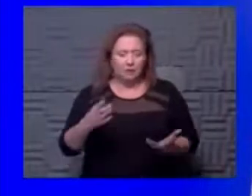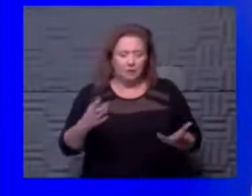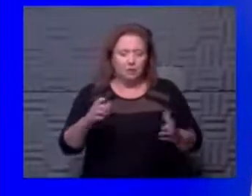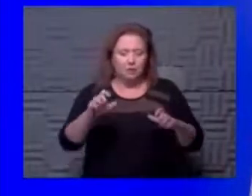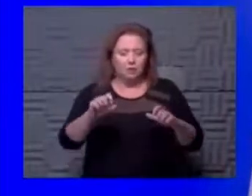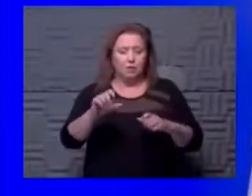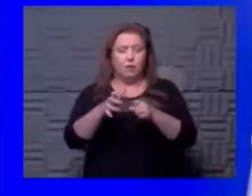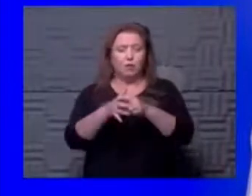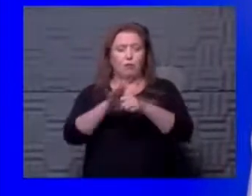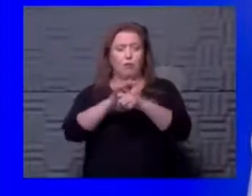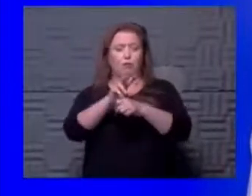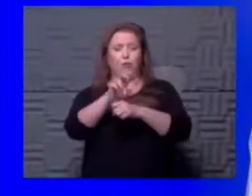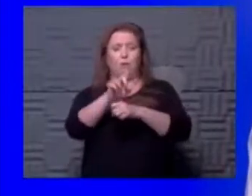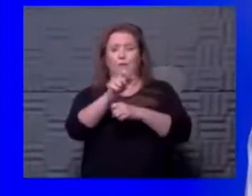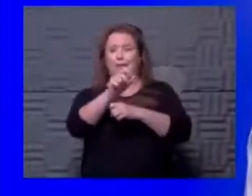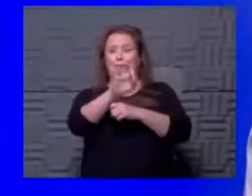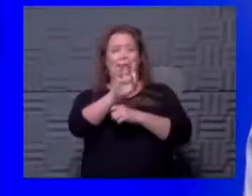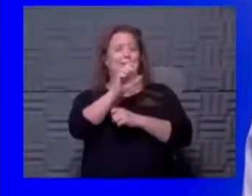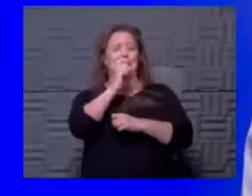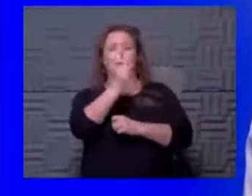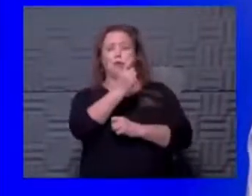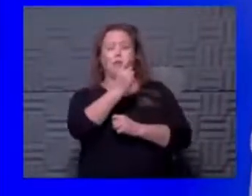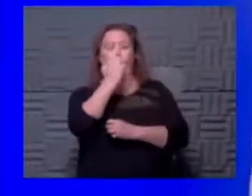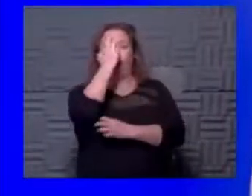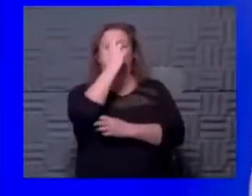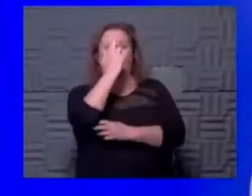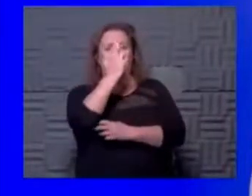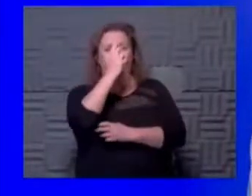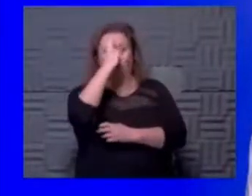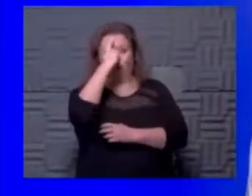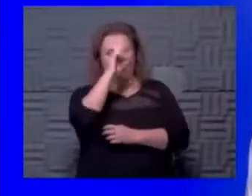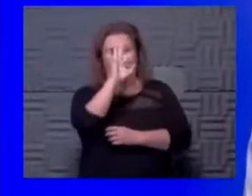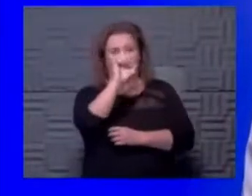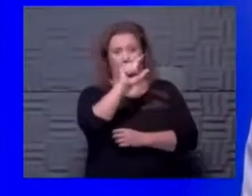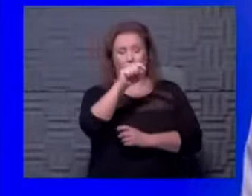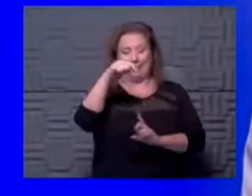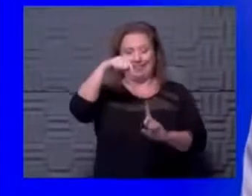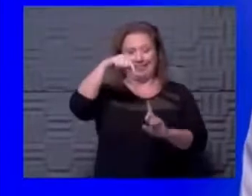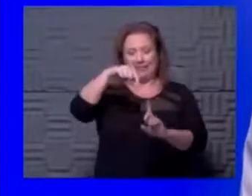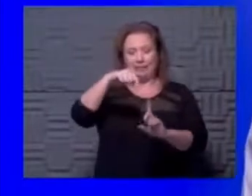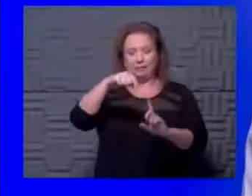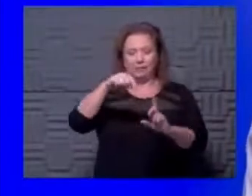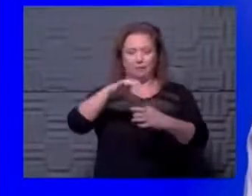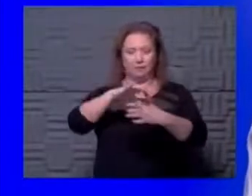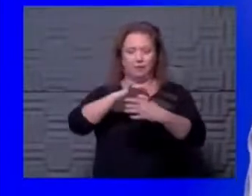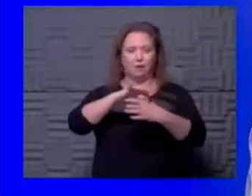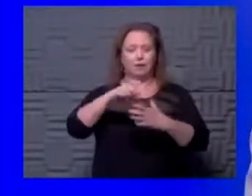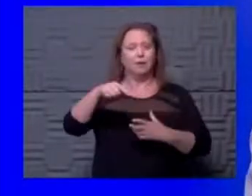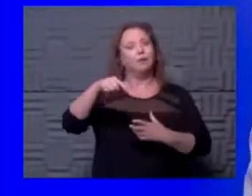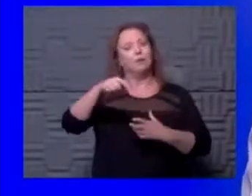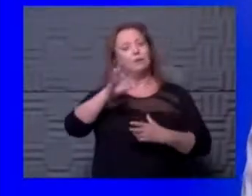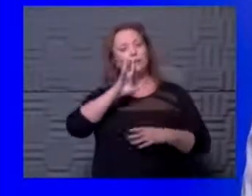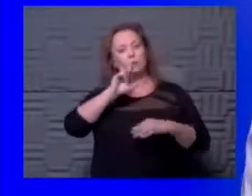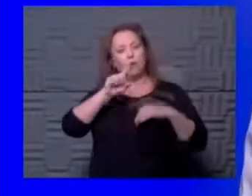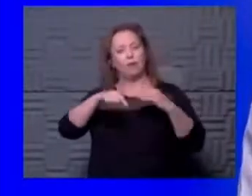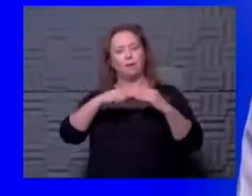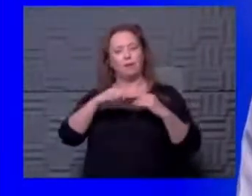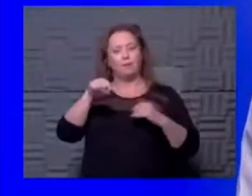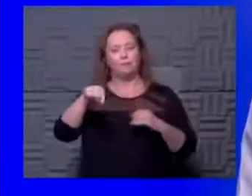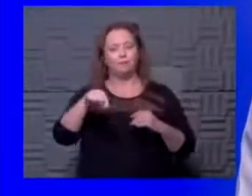again, COVID-19 is not the only cause of that, but in this context, what we're talking about are certainly those